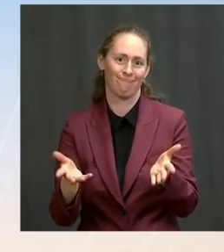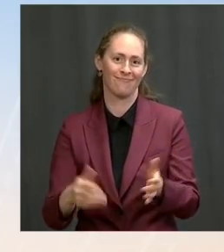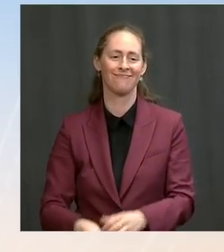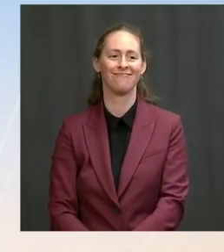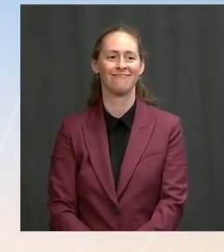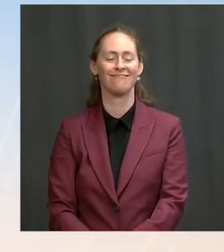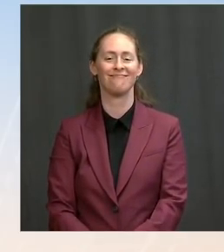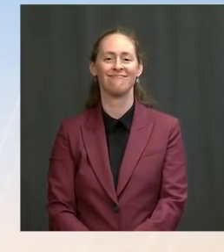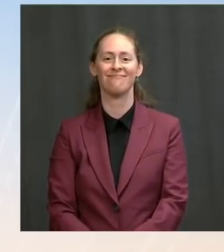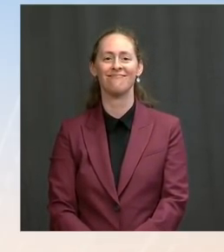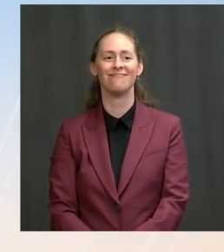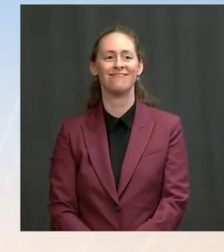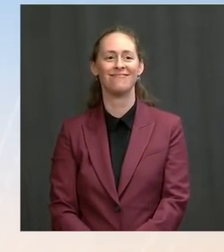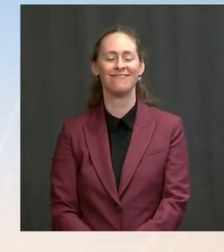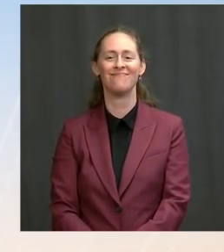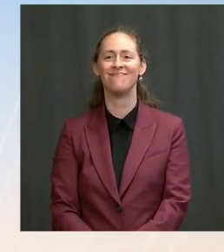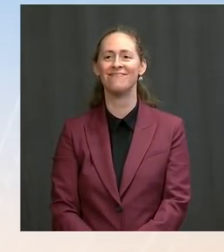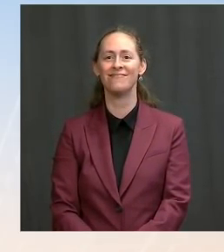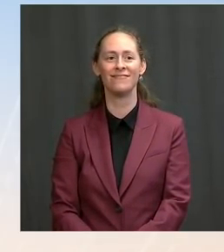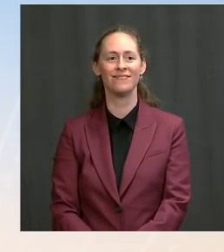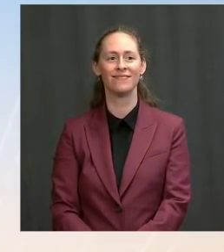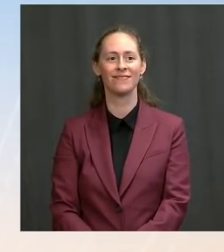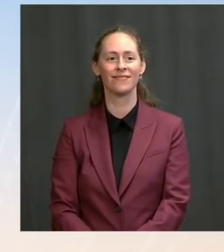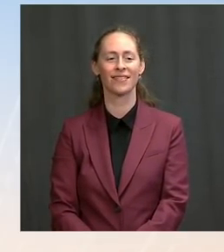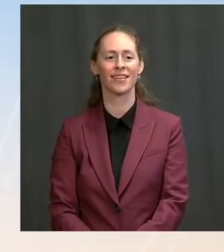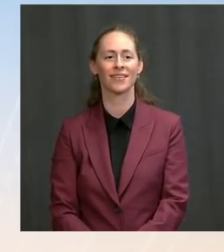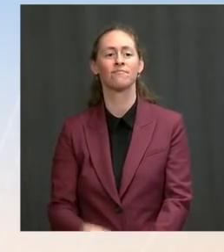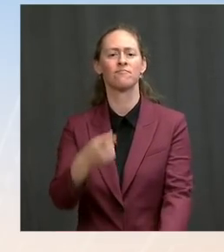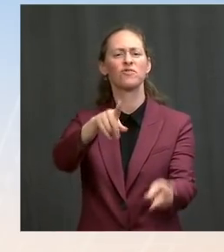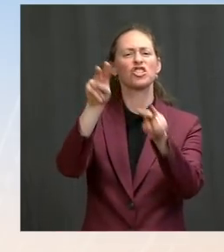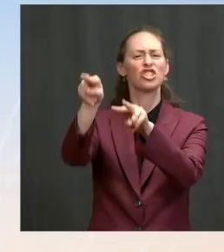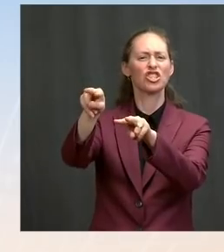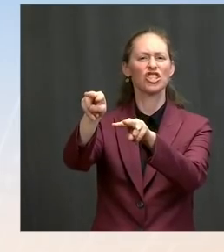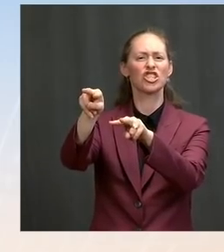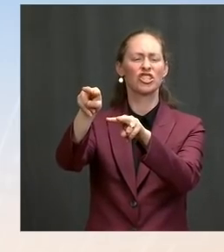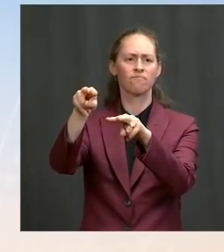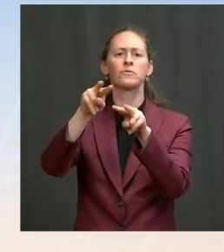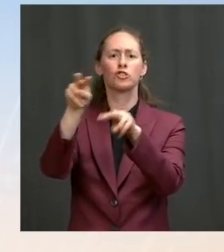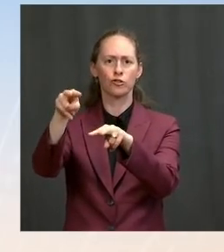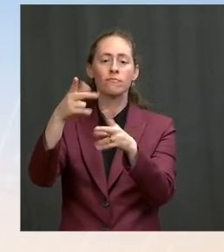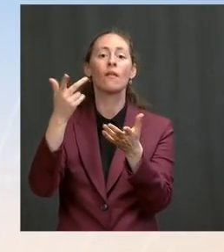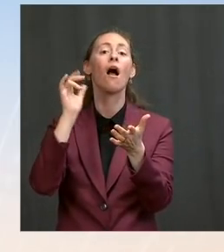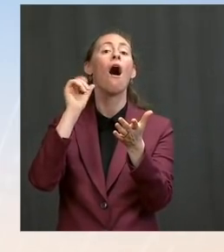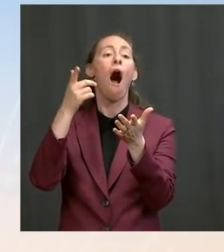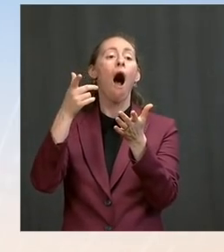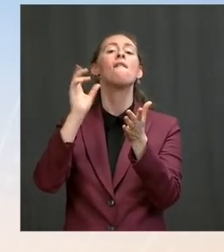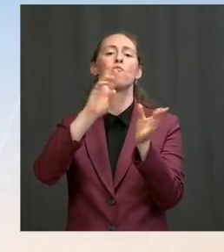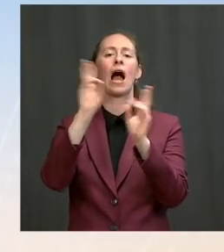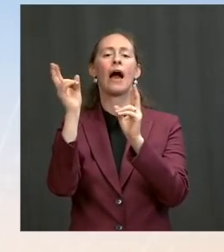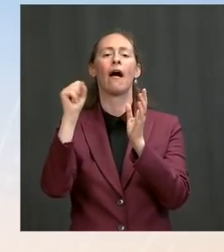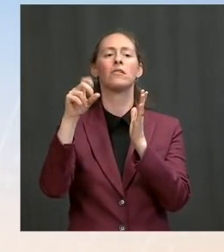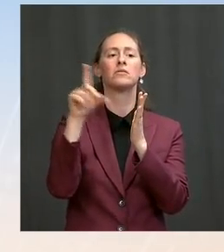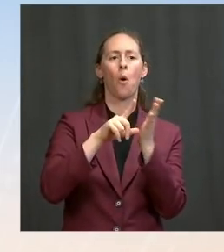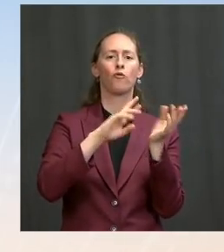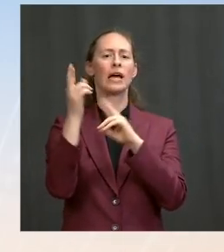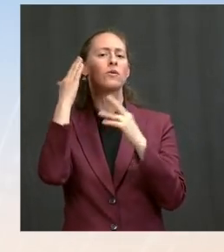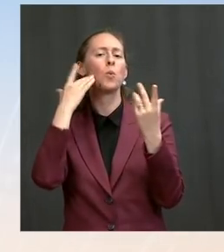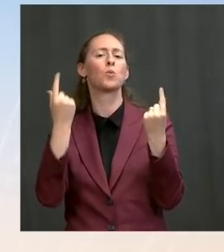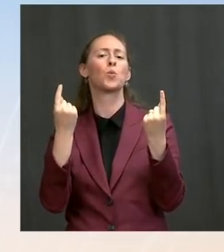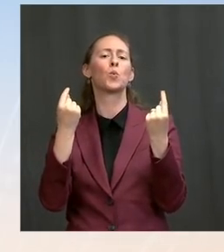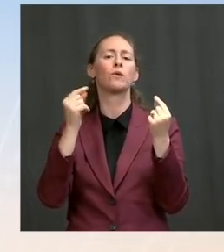ready.gov/wildfires to learn about actions you can take now to prepare for wildfires and stay safe. You know, this is